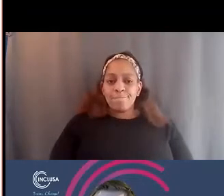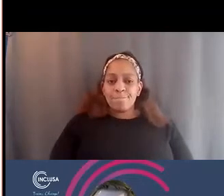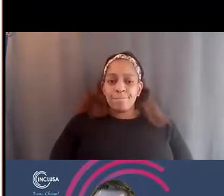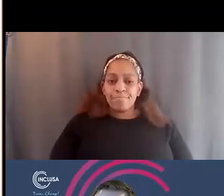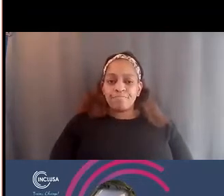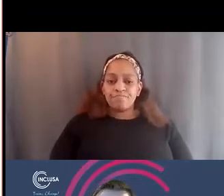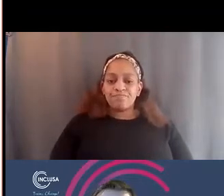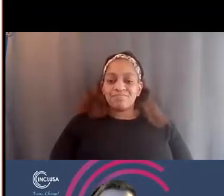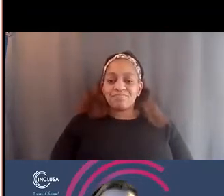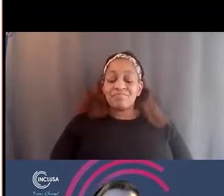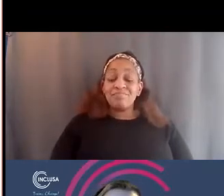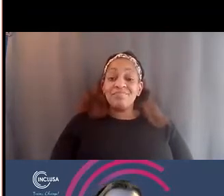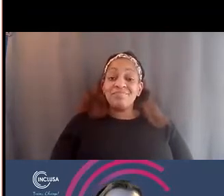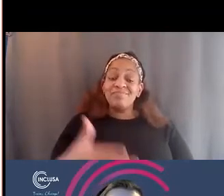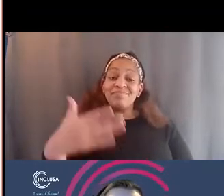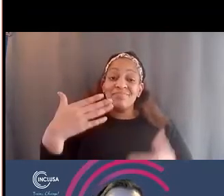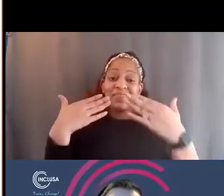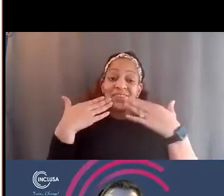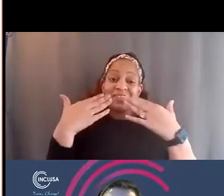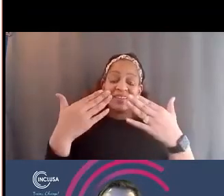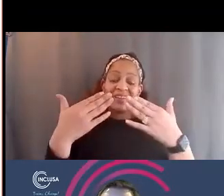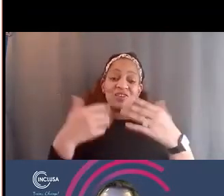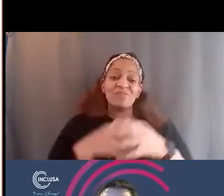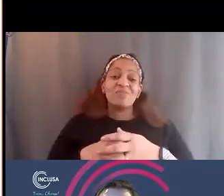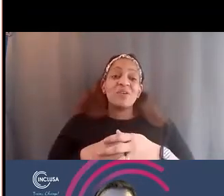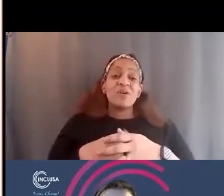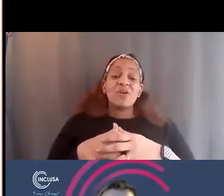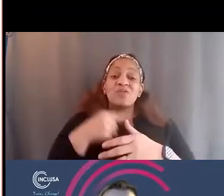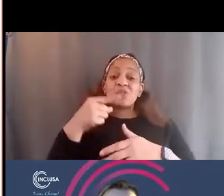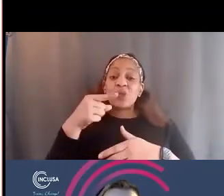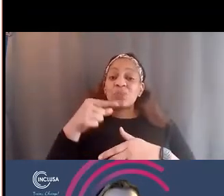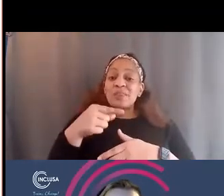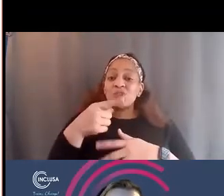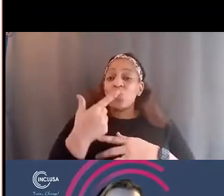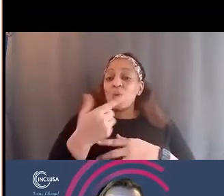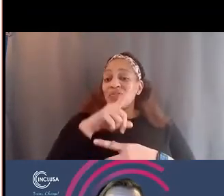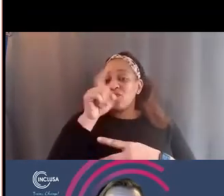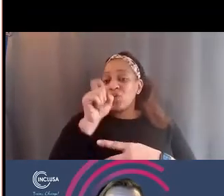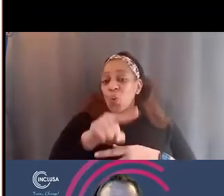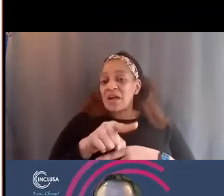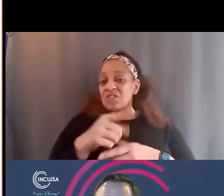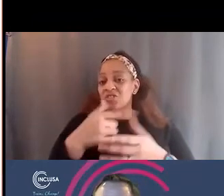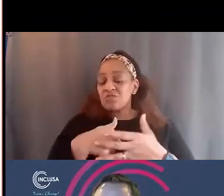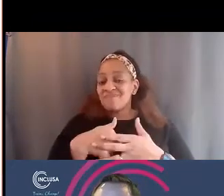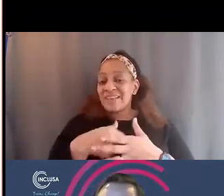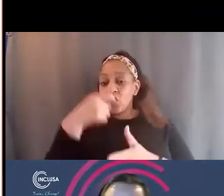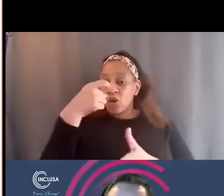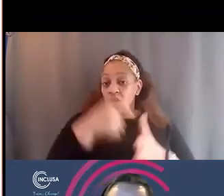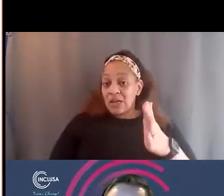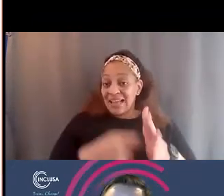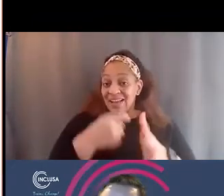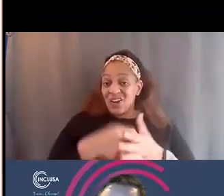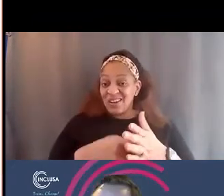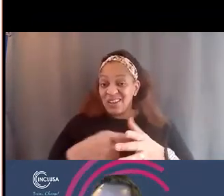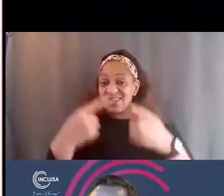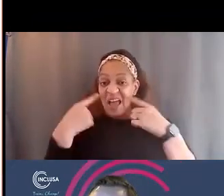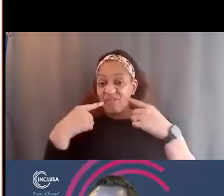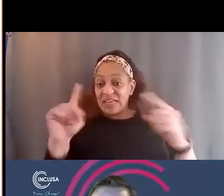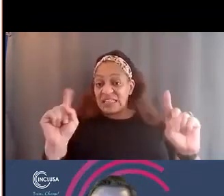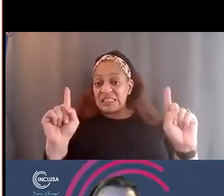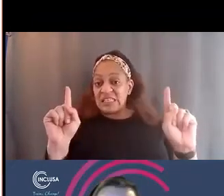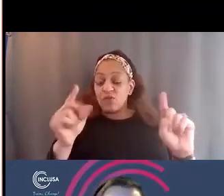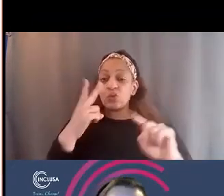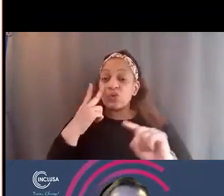Thank you. So that's one of the questions is, is it cost effective, and are you seeing high